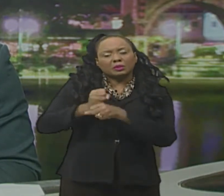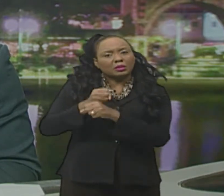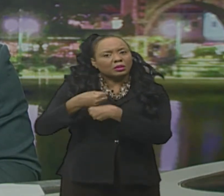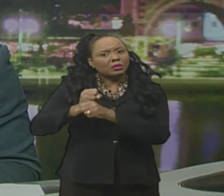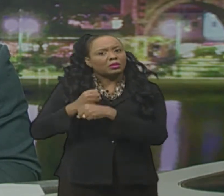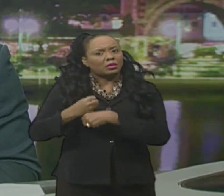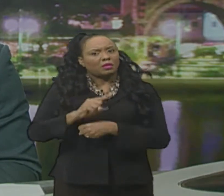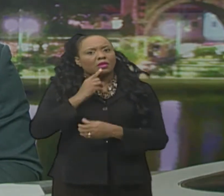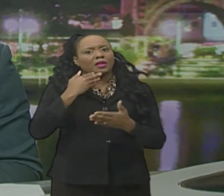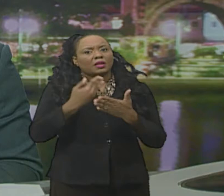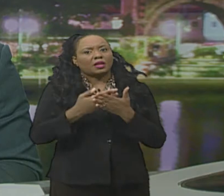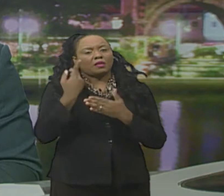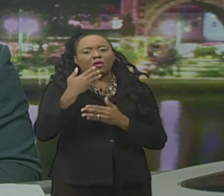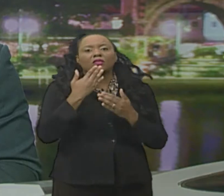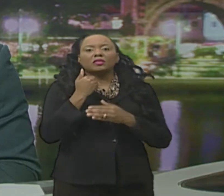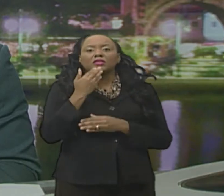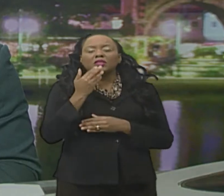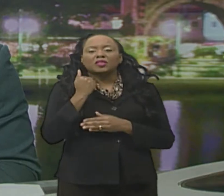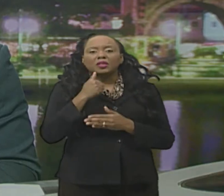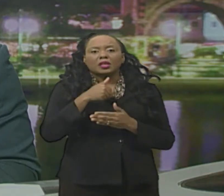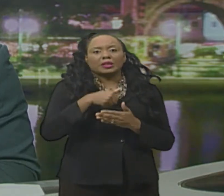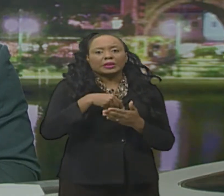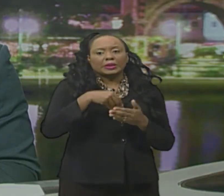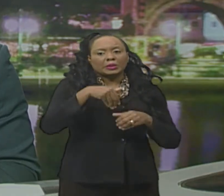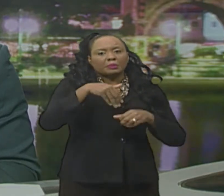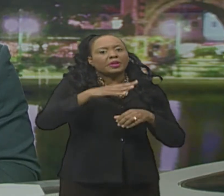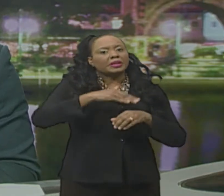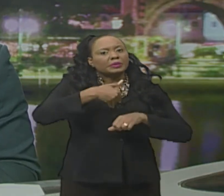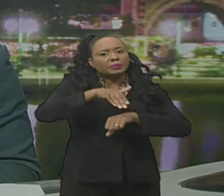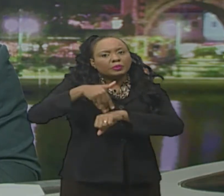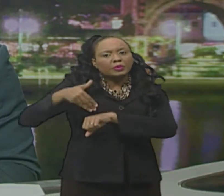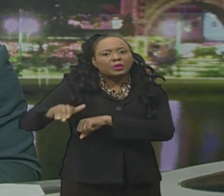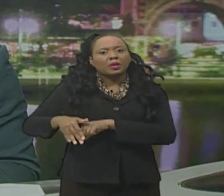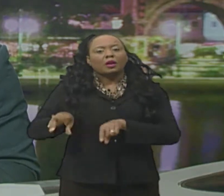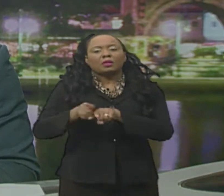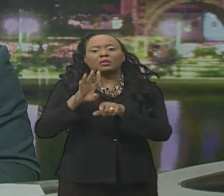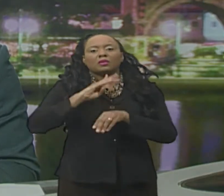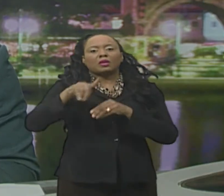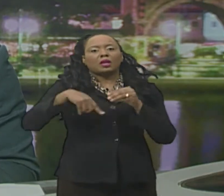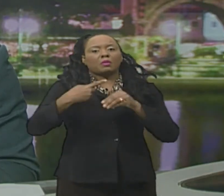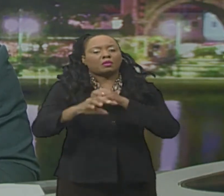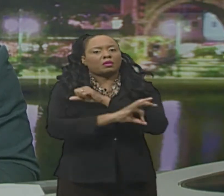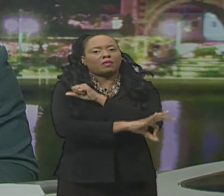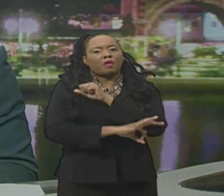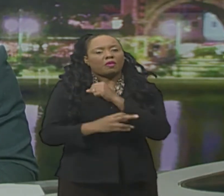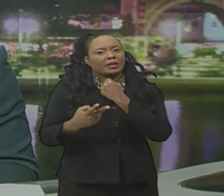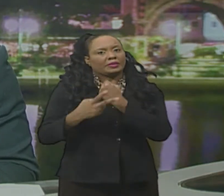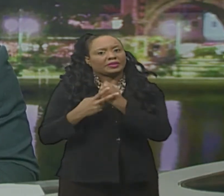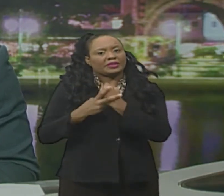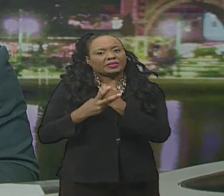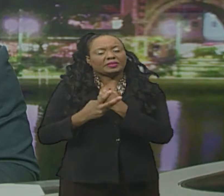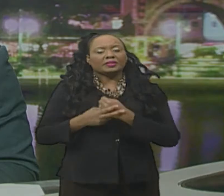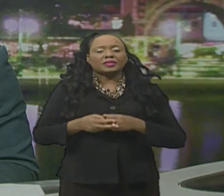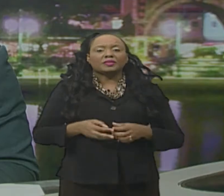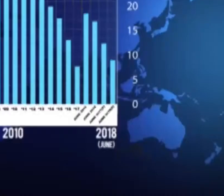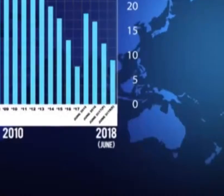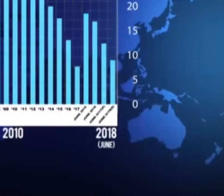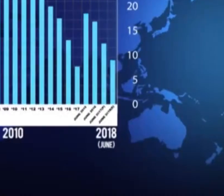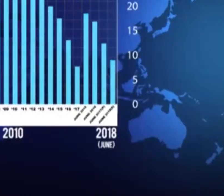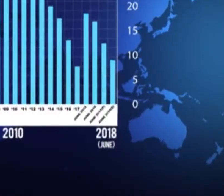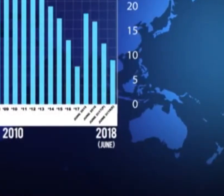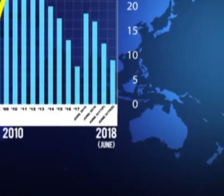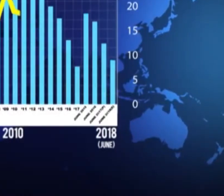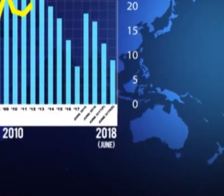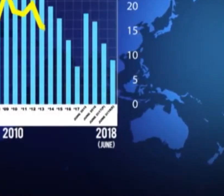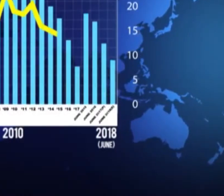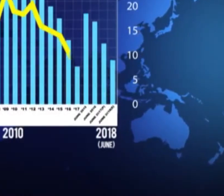rise in sugar output. Meanwhile, Mr. Haynes also gave an update on the current level of foreign reserves. The international